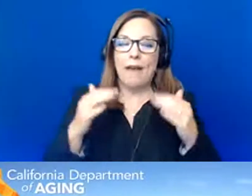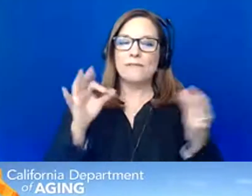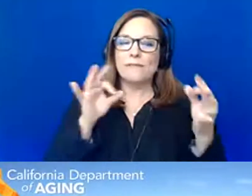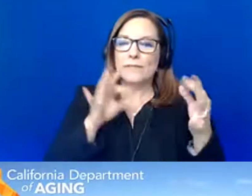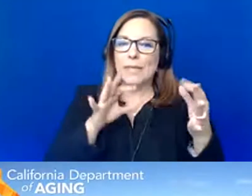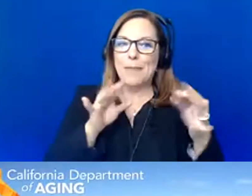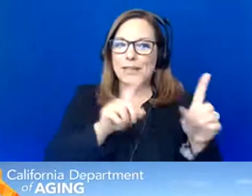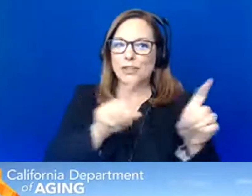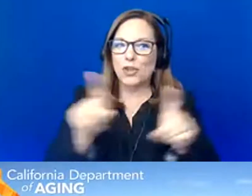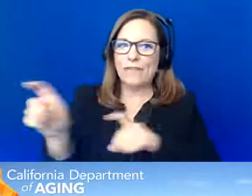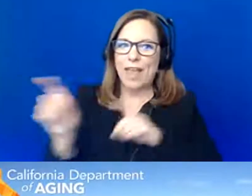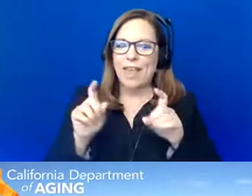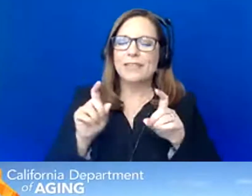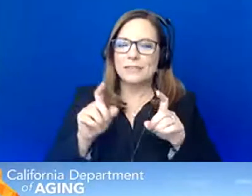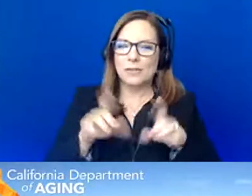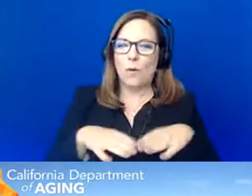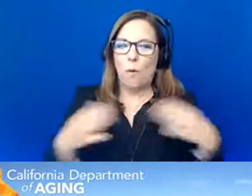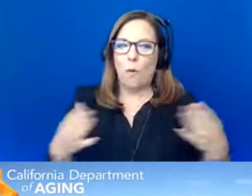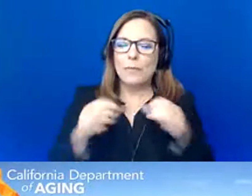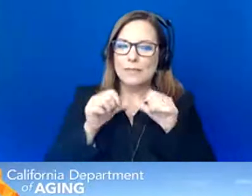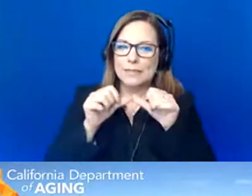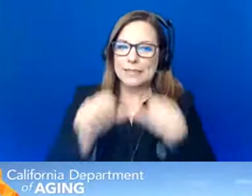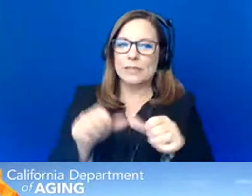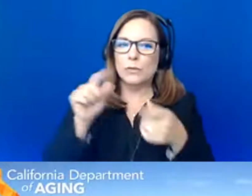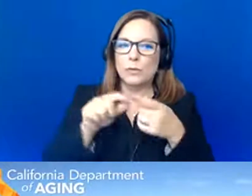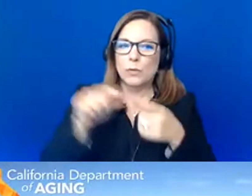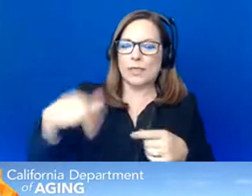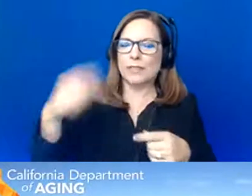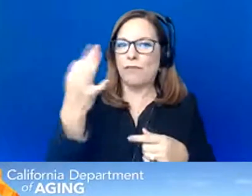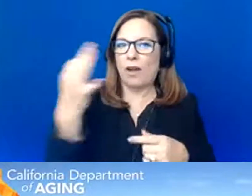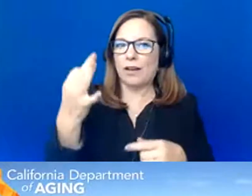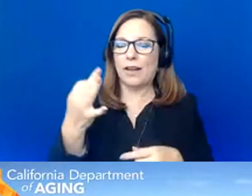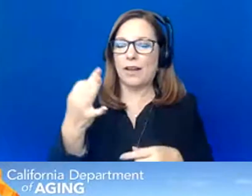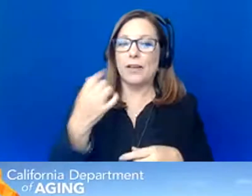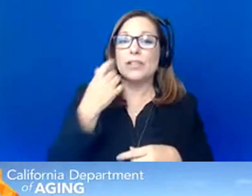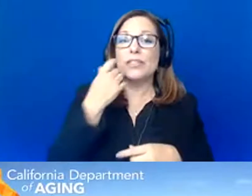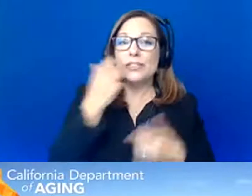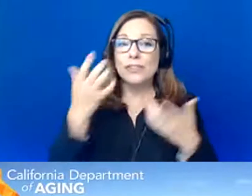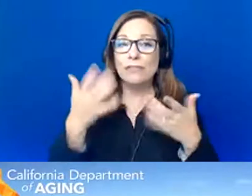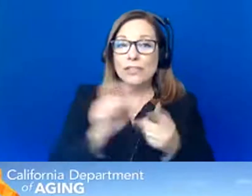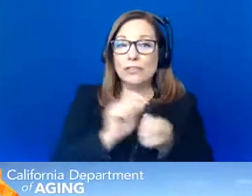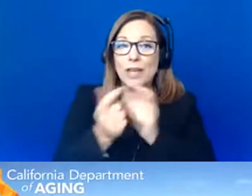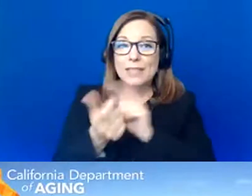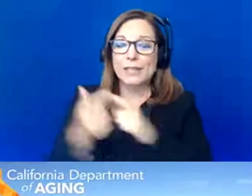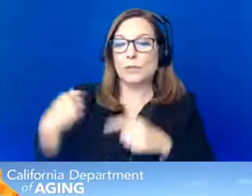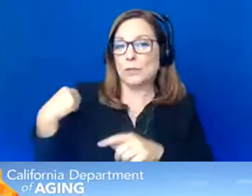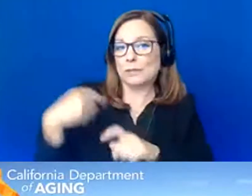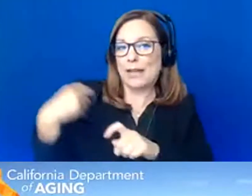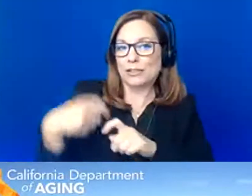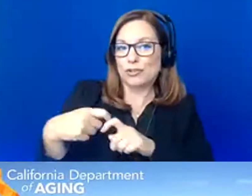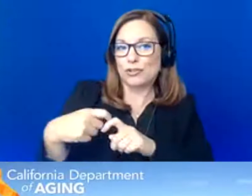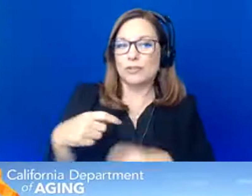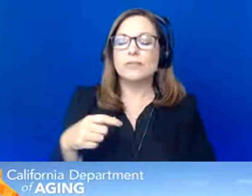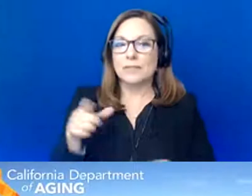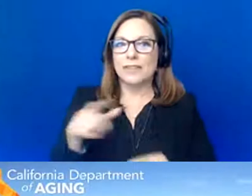still open until this Friday. We did just get it translated, so it's also available in Spanish as well. The Spanish version will be available